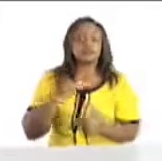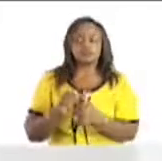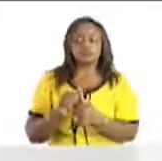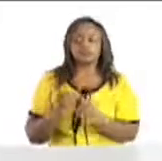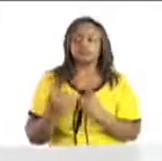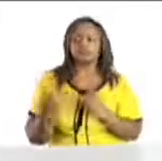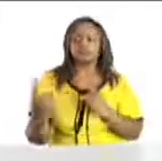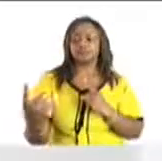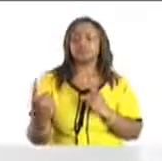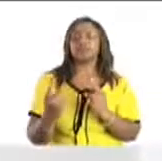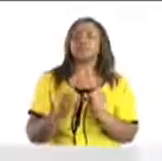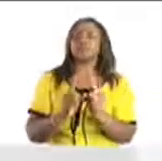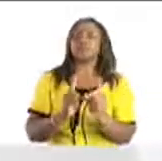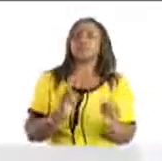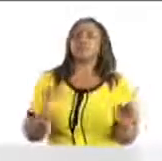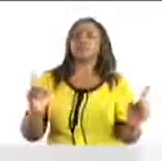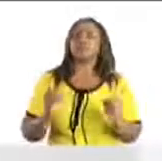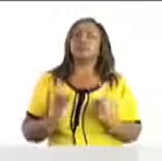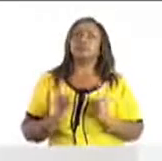distance.